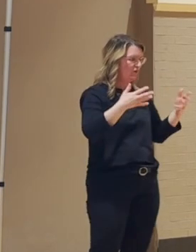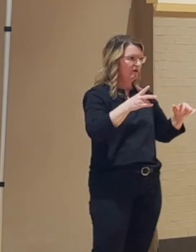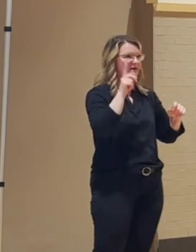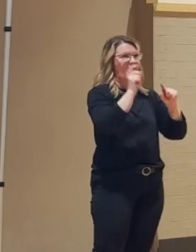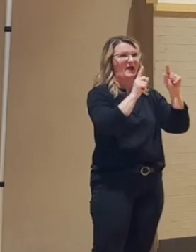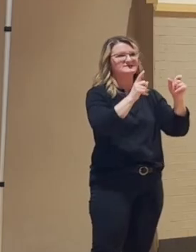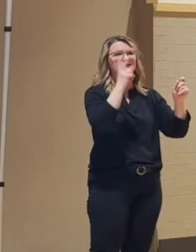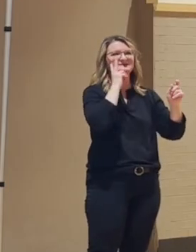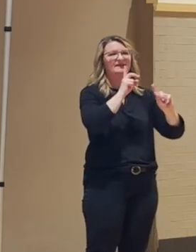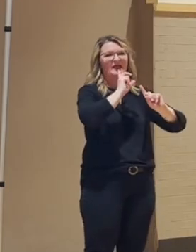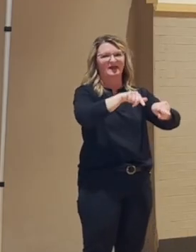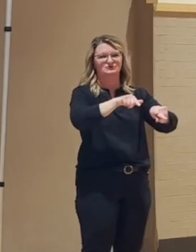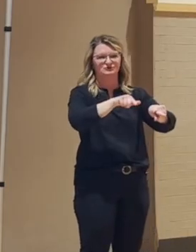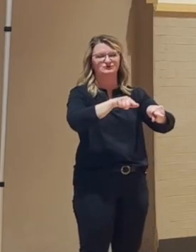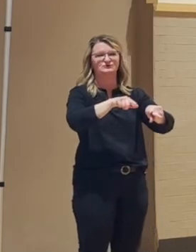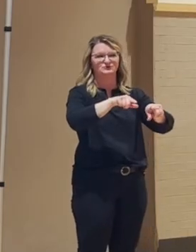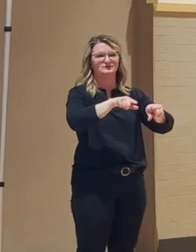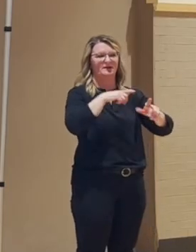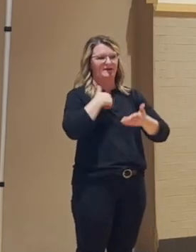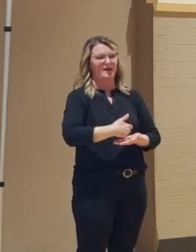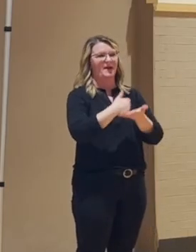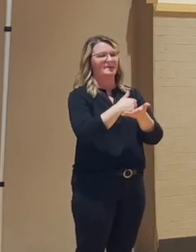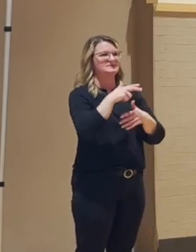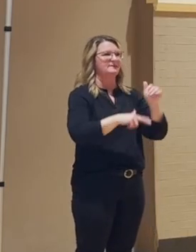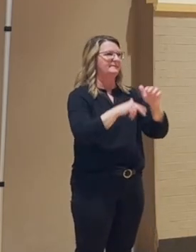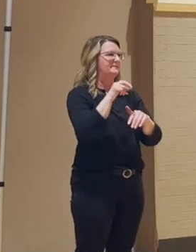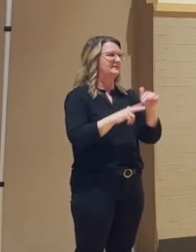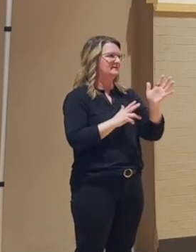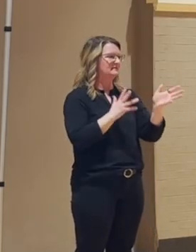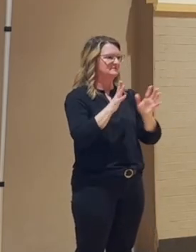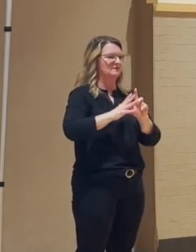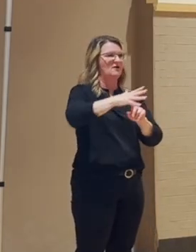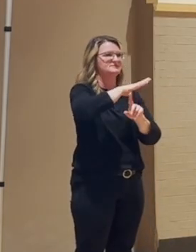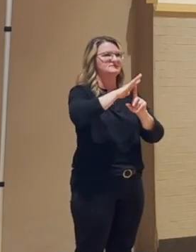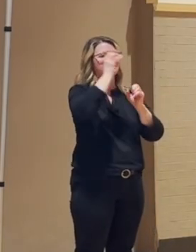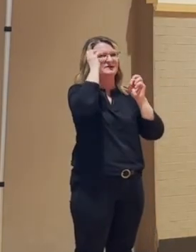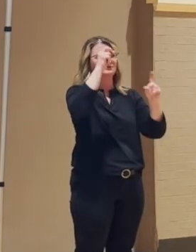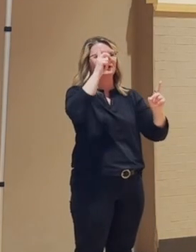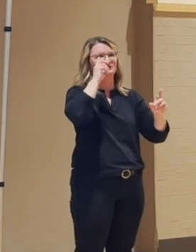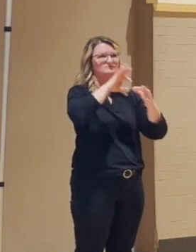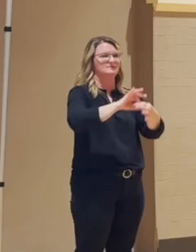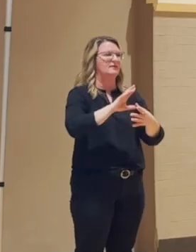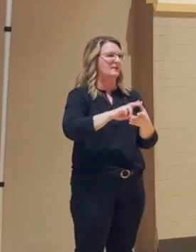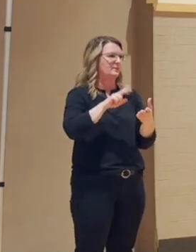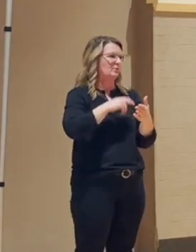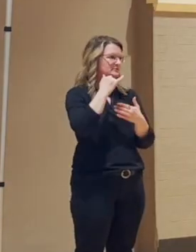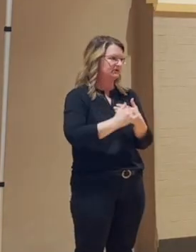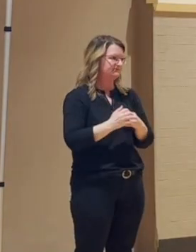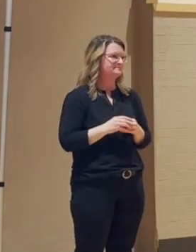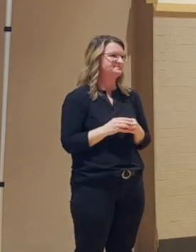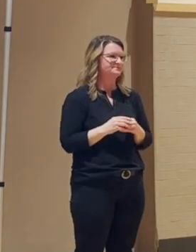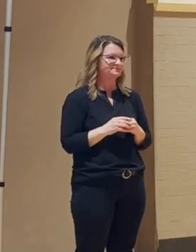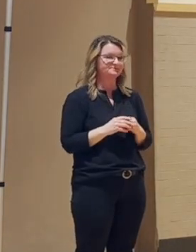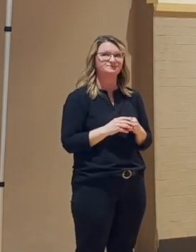see the answers to those questions, and that helps build context and education for the project.